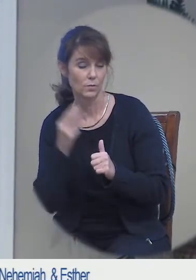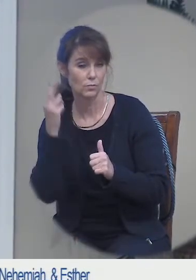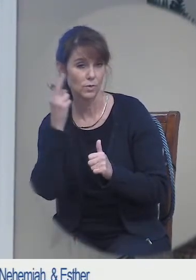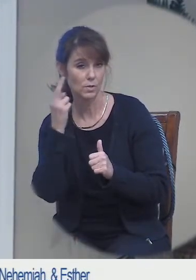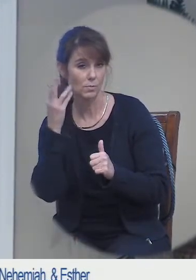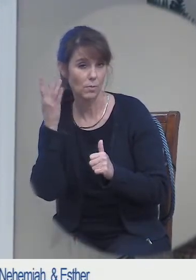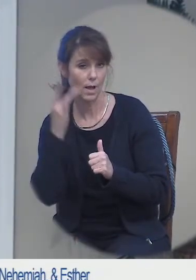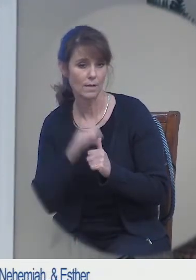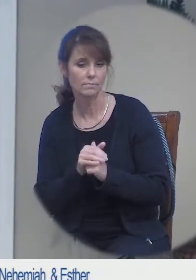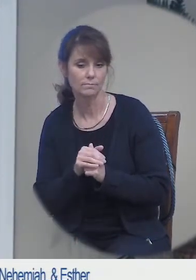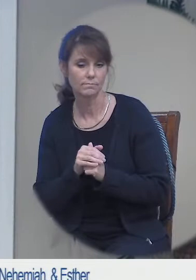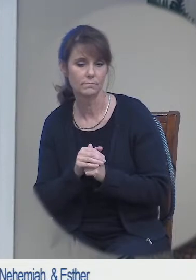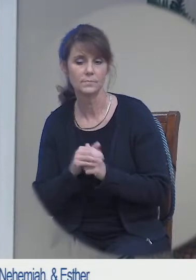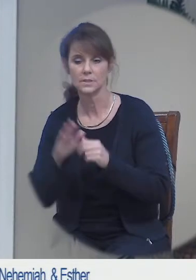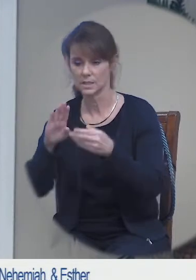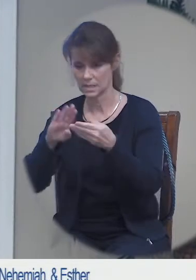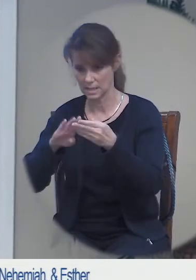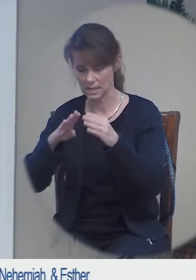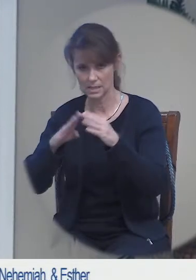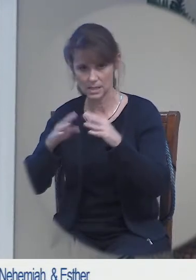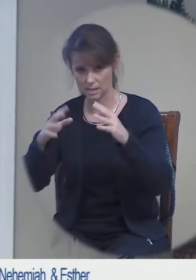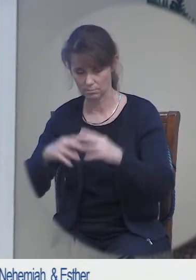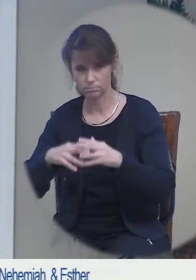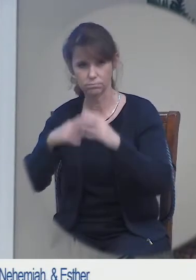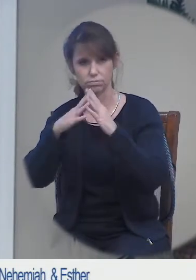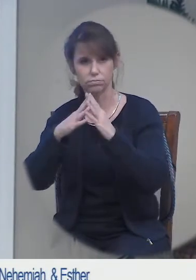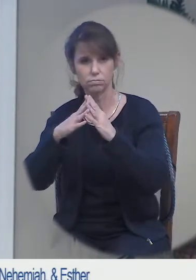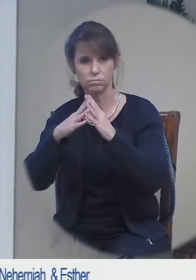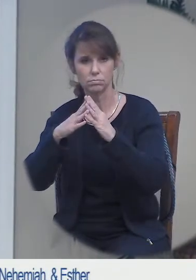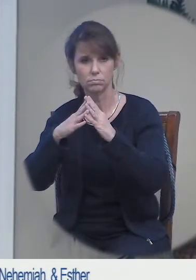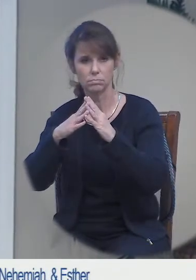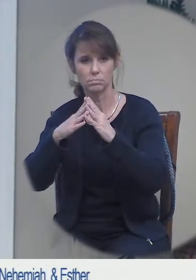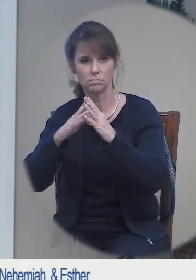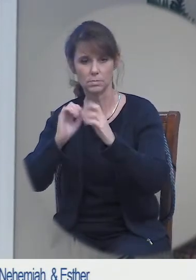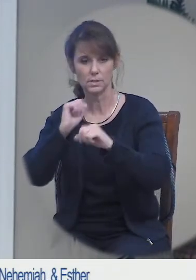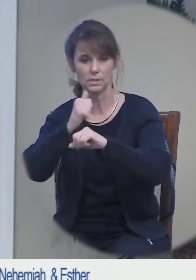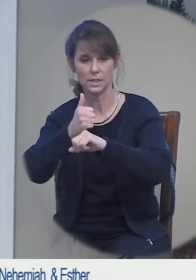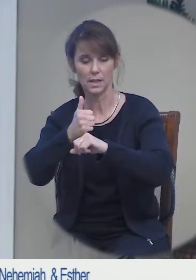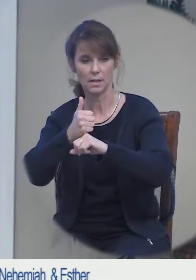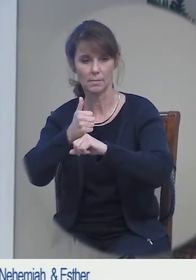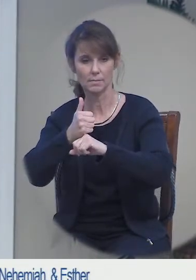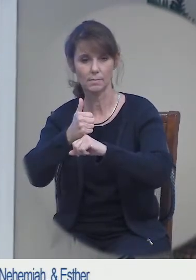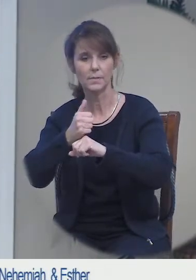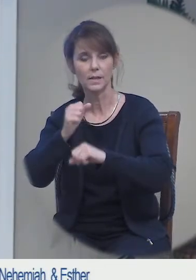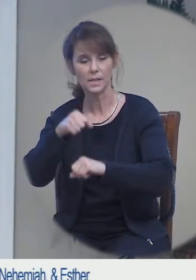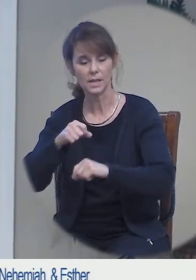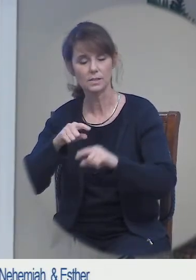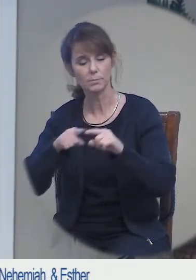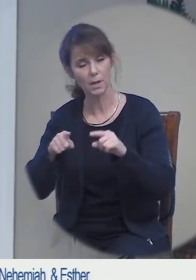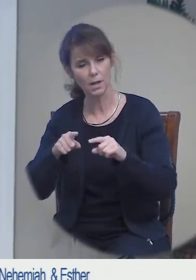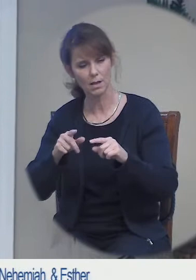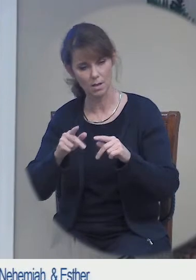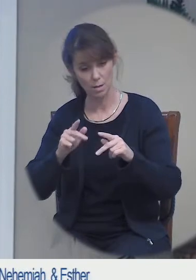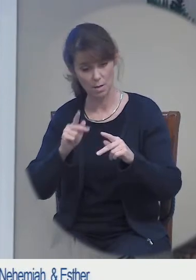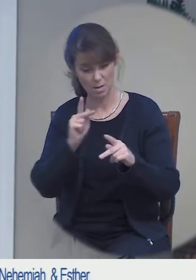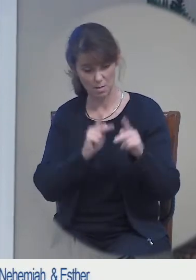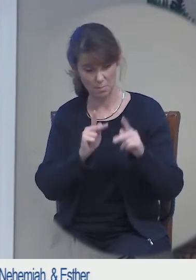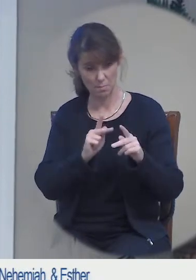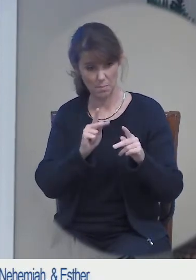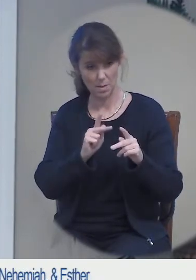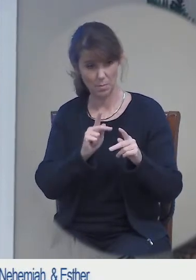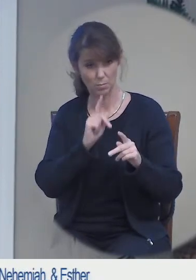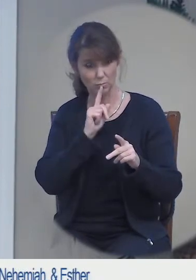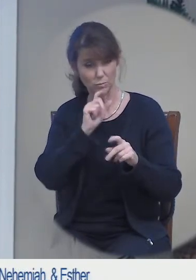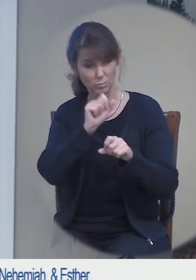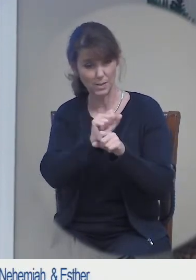even though the city was rebuilt, people didn't live in the city. And we kind of get that in verse 4,